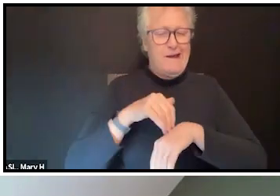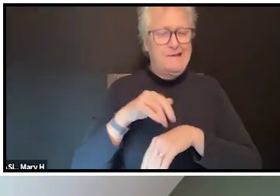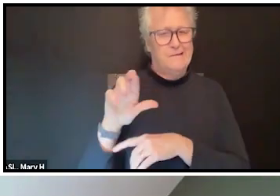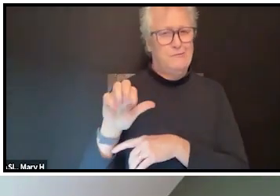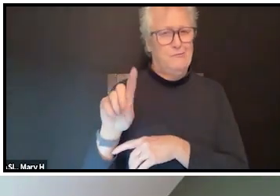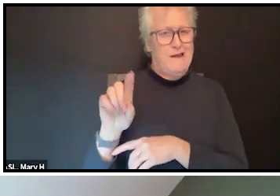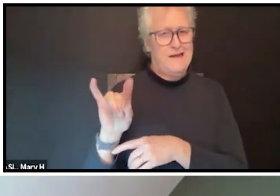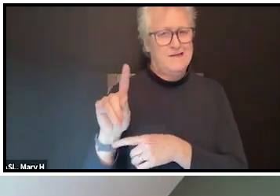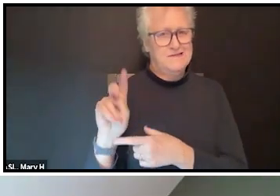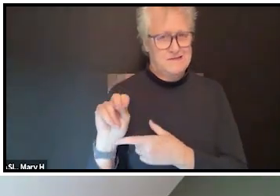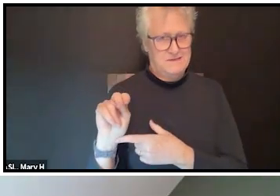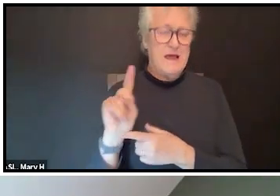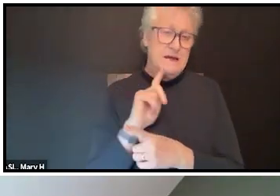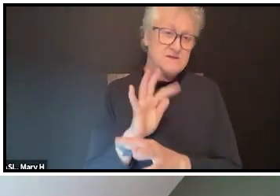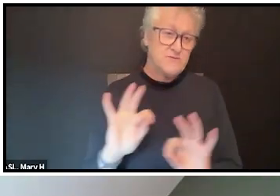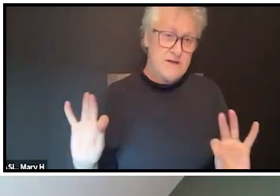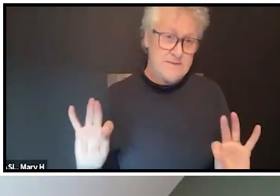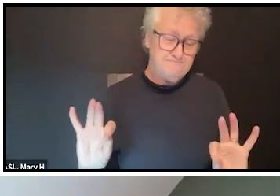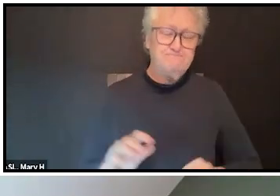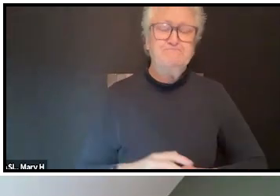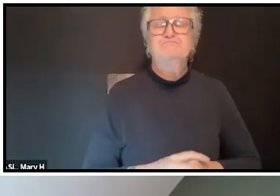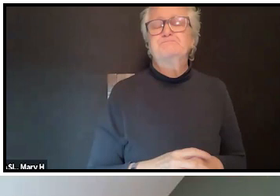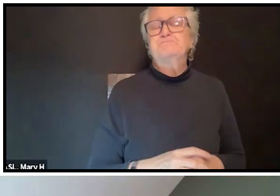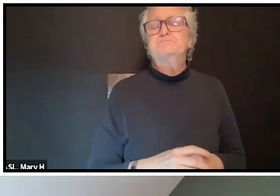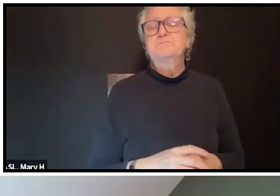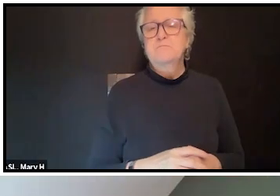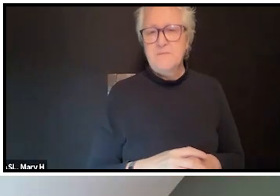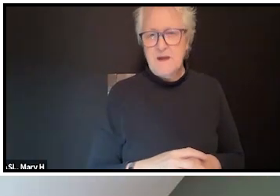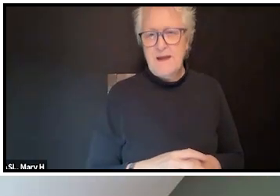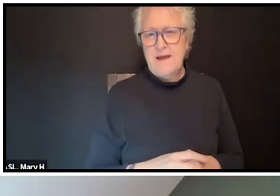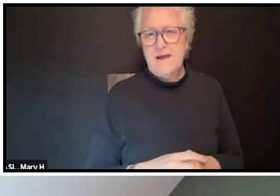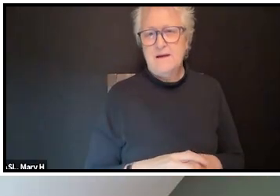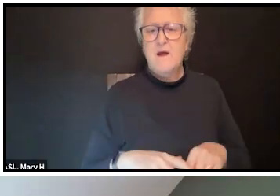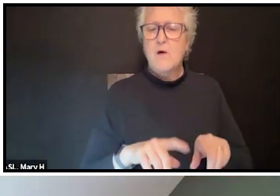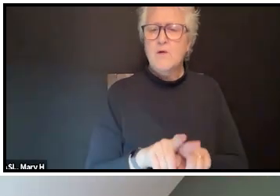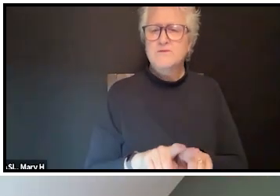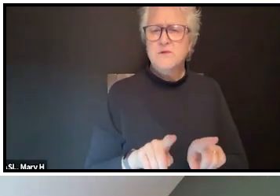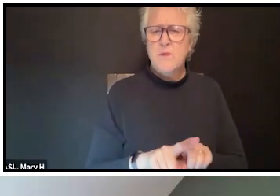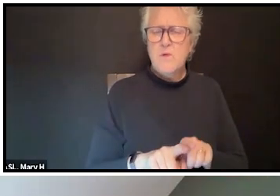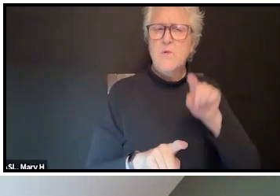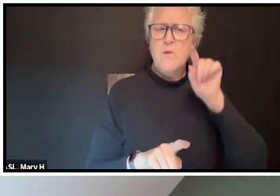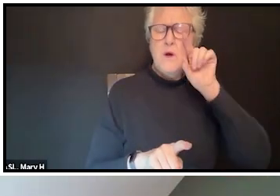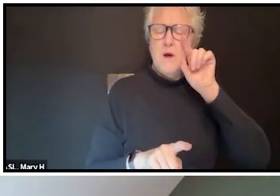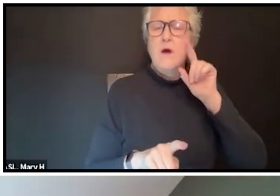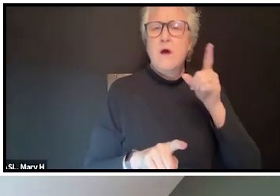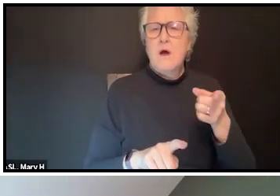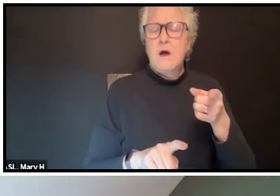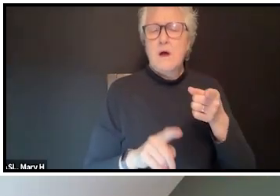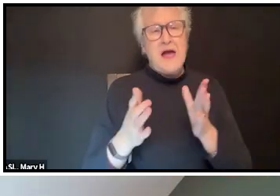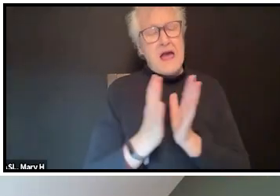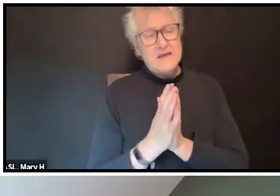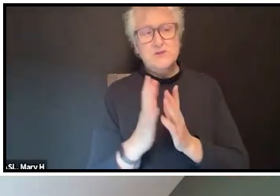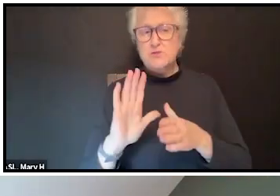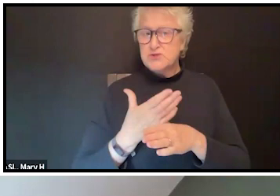I also just want to thank everyone who reaches out to me to share your ideas and suggestions. And I ask that you please continue to do so, because